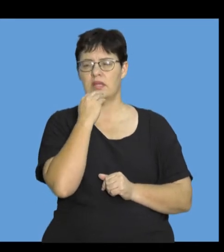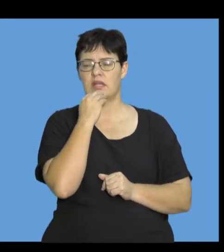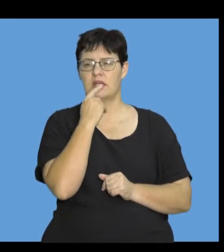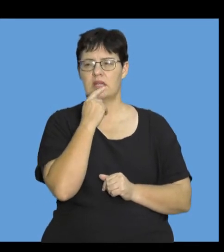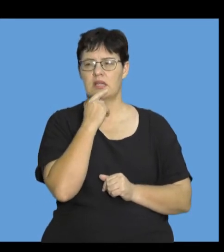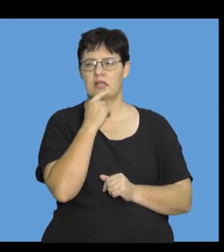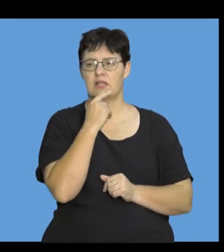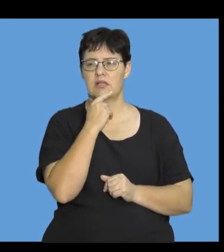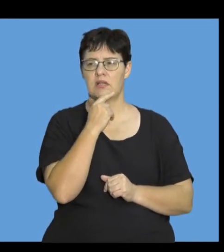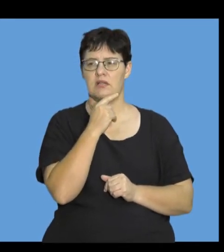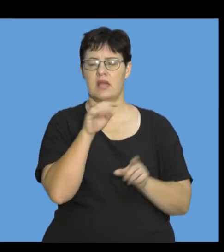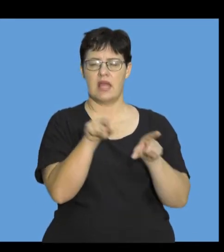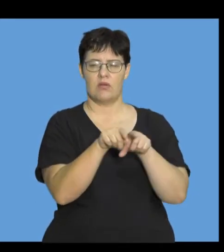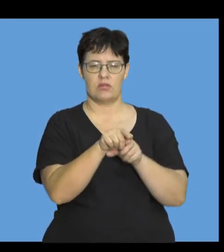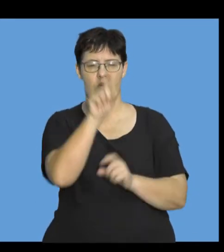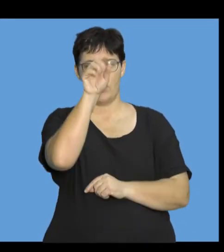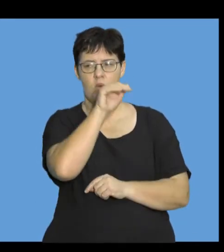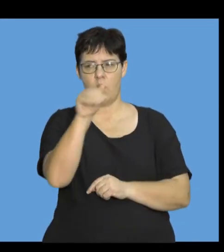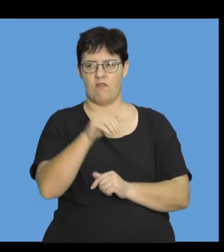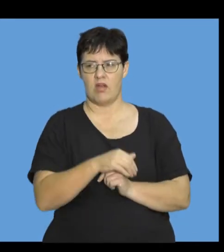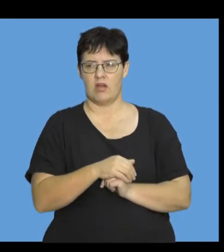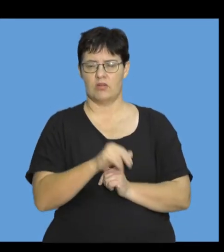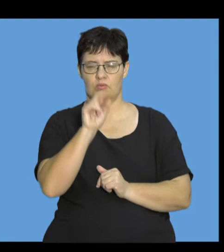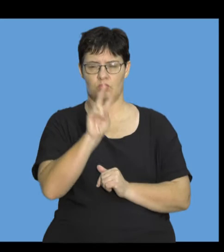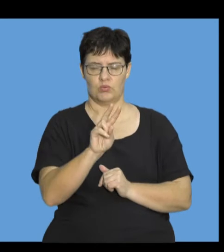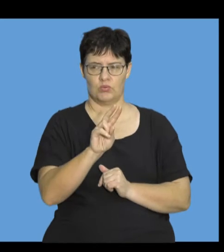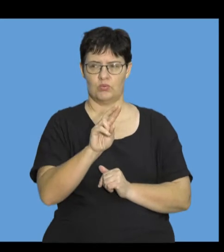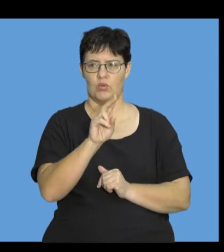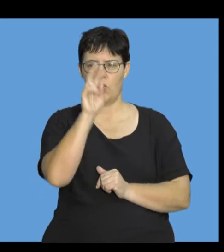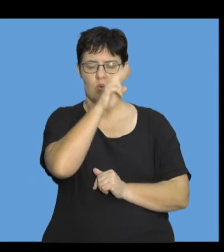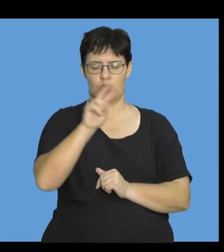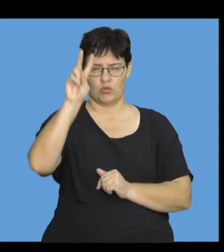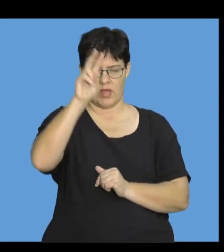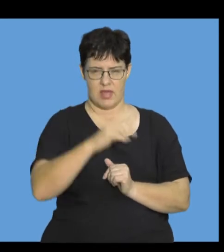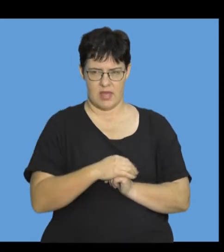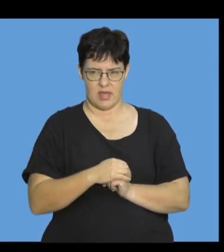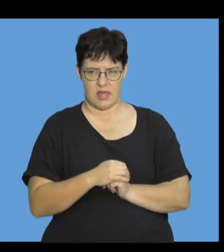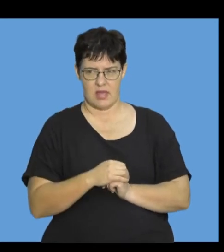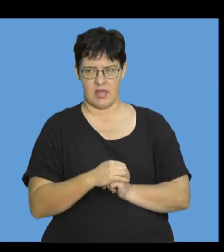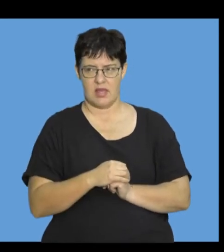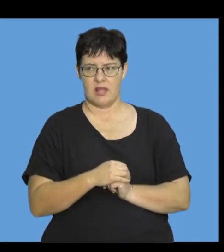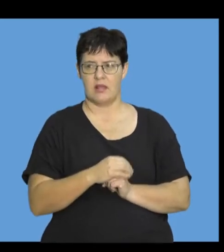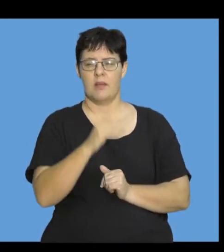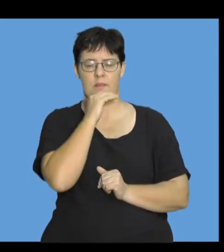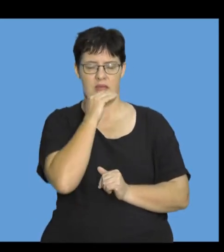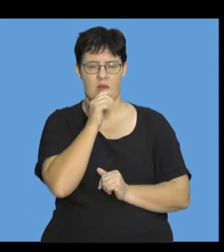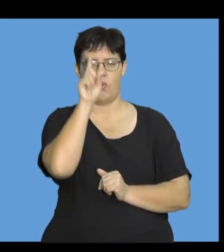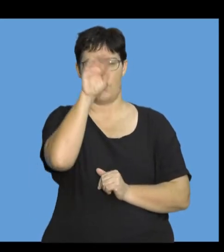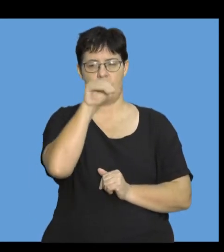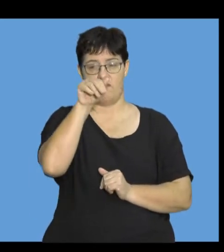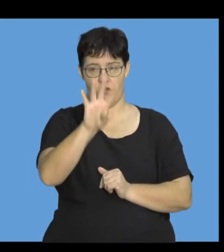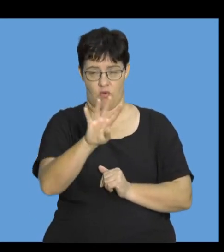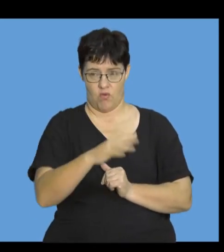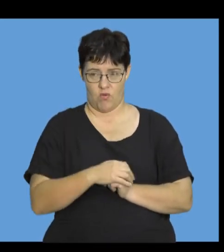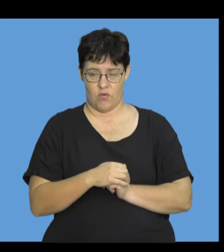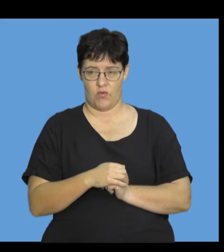this will make this to be equal to 1 over 2 all squared, which I know you know it will be 1